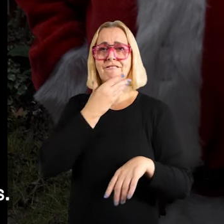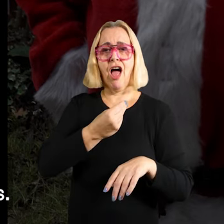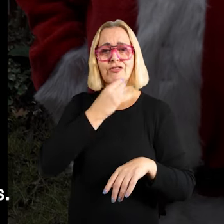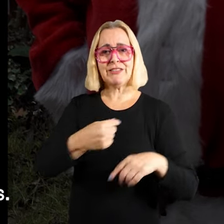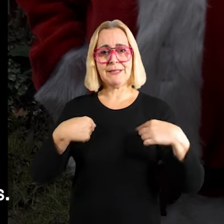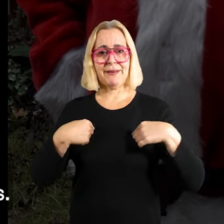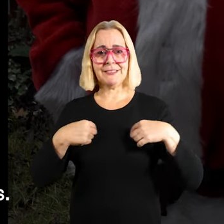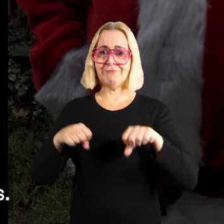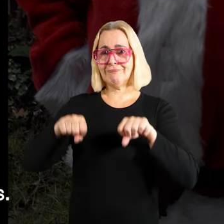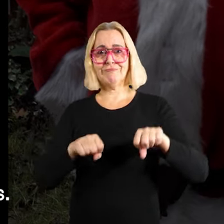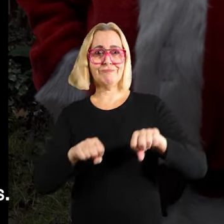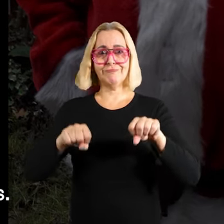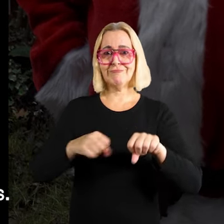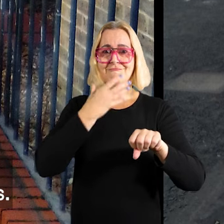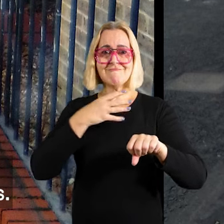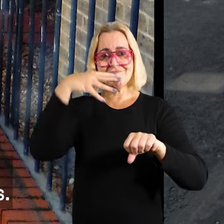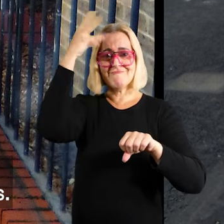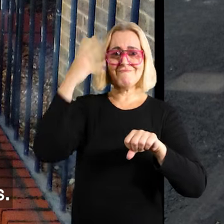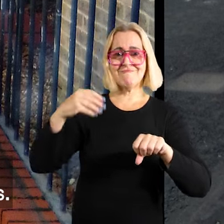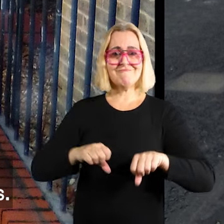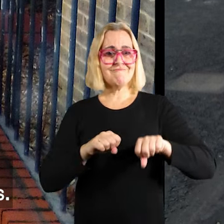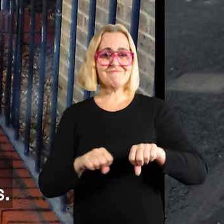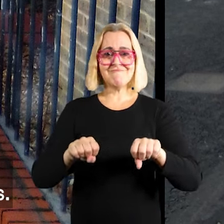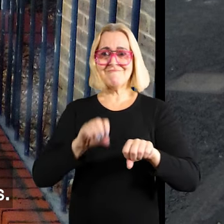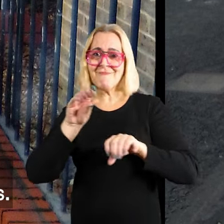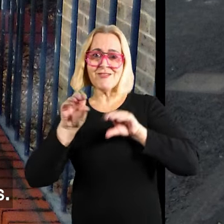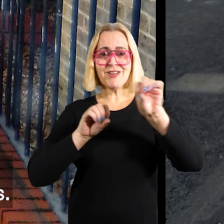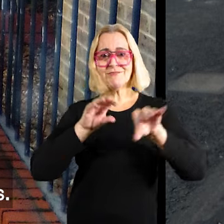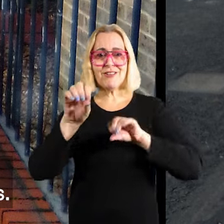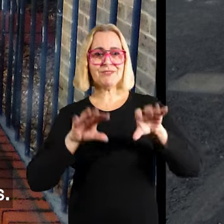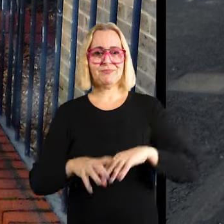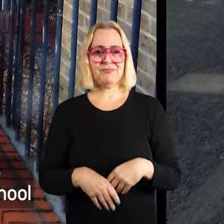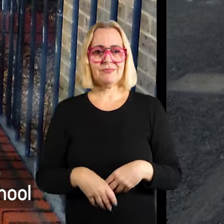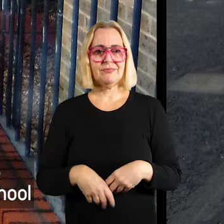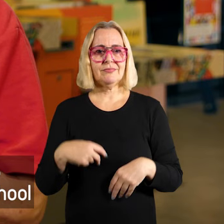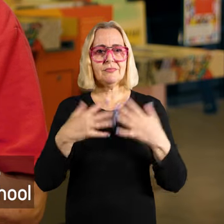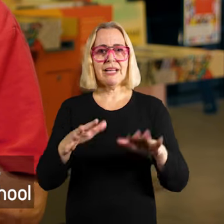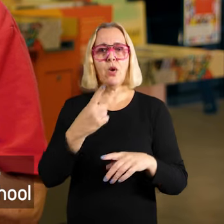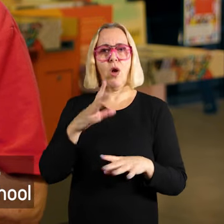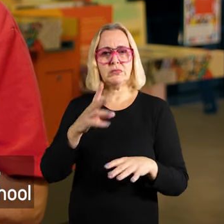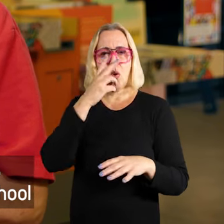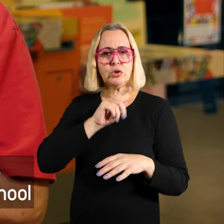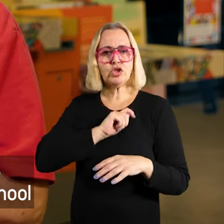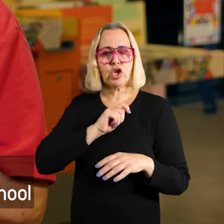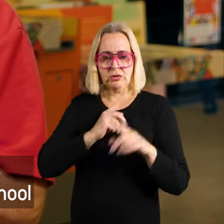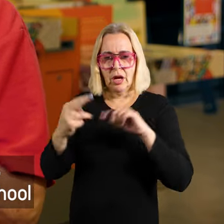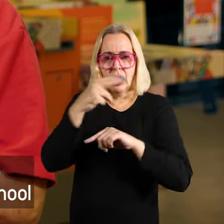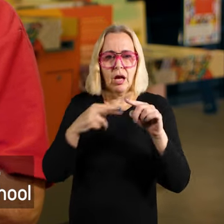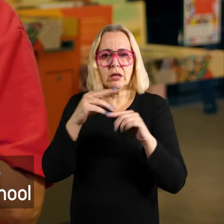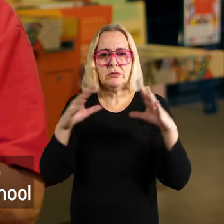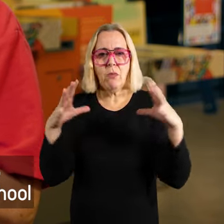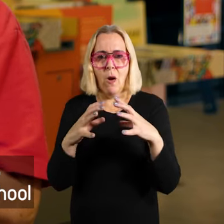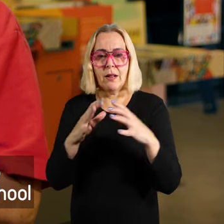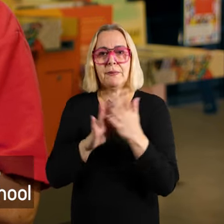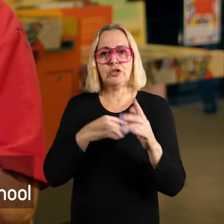Christmas decorations on, and on Christmas Eve I dress up as Father Christmas. I did once get an old shirt and cut